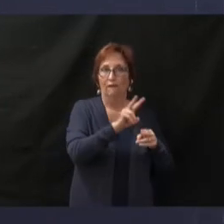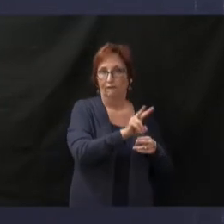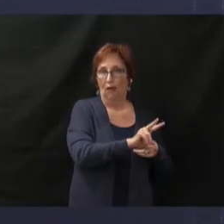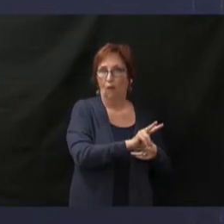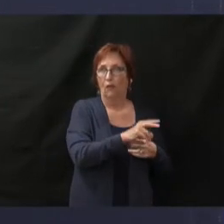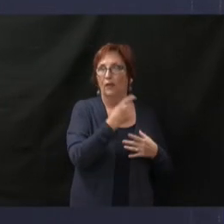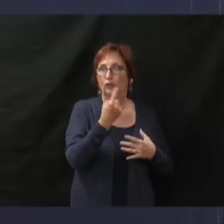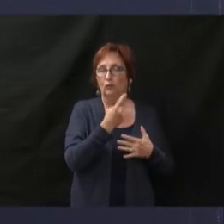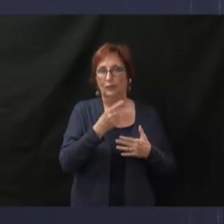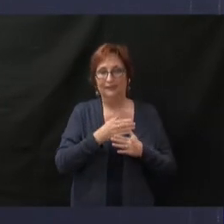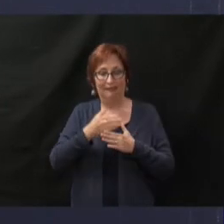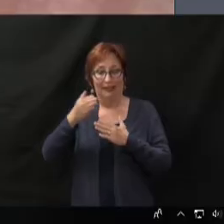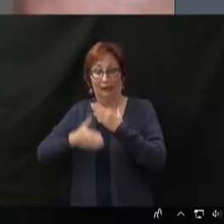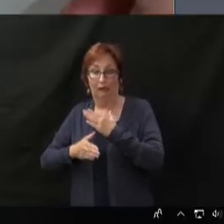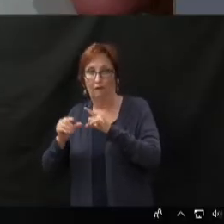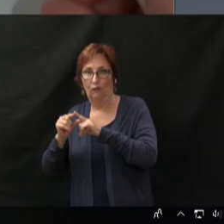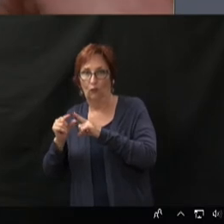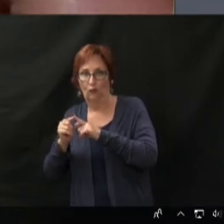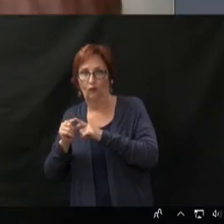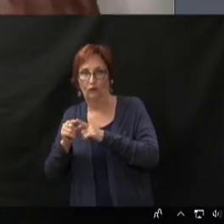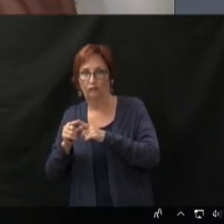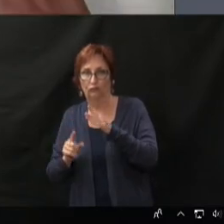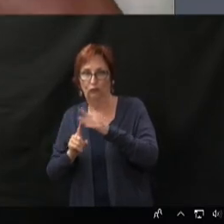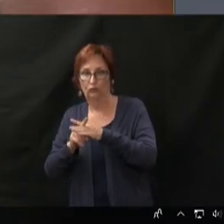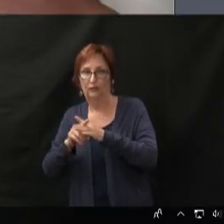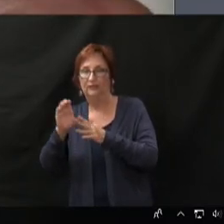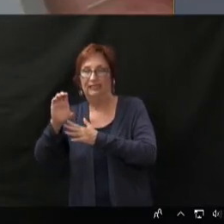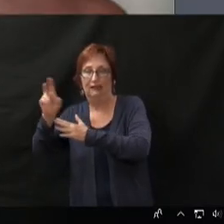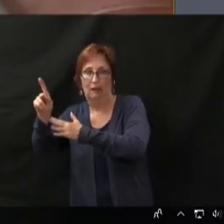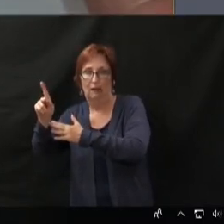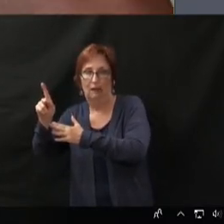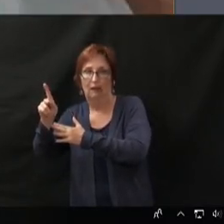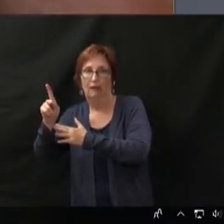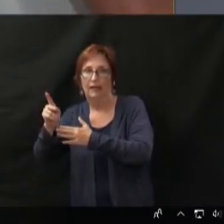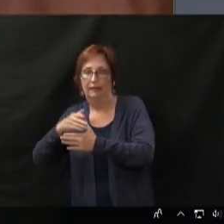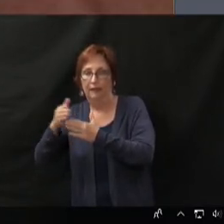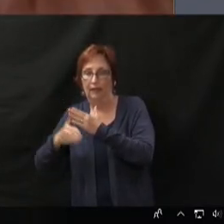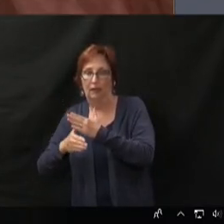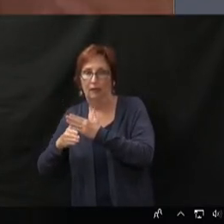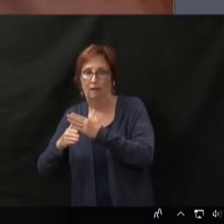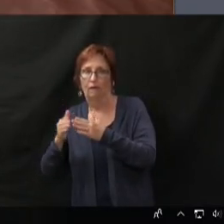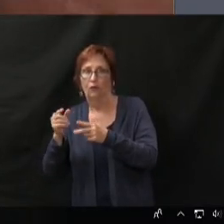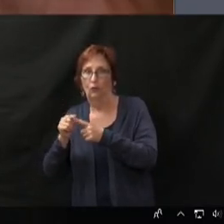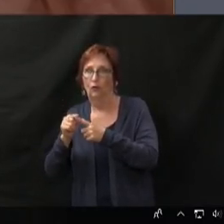going to come at the end of a word, right? So once we have that, we're down to just these two letters to spell